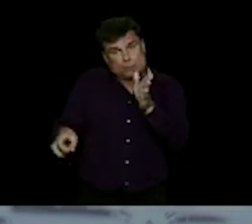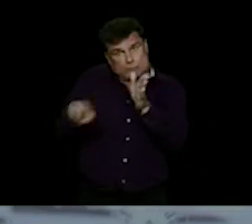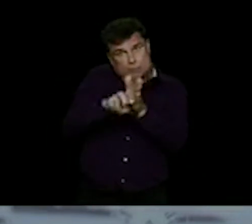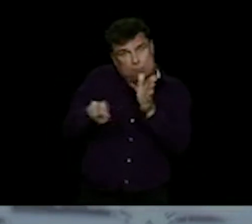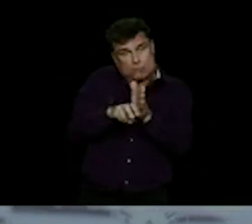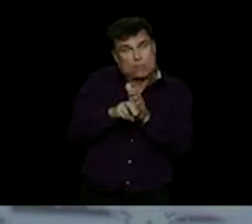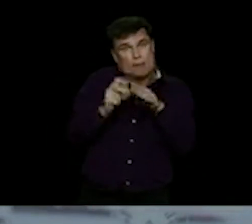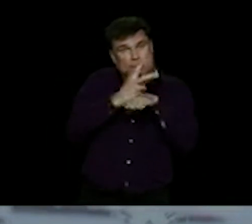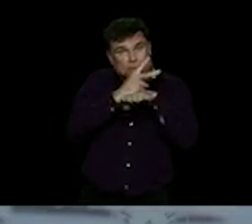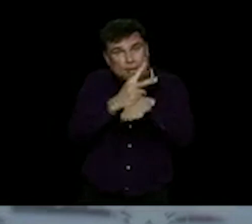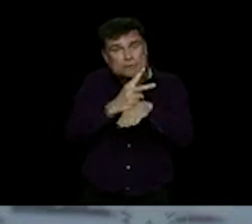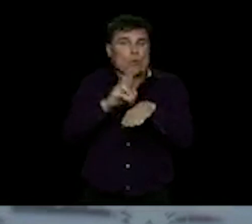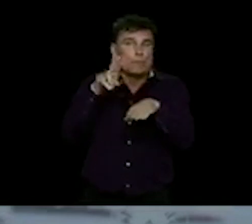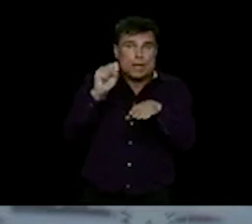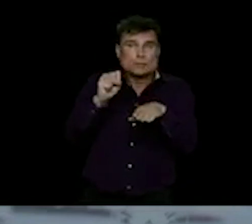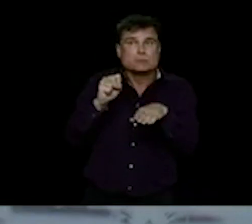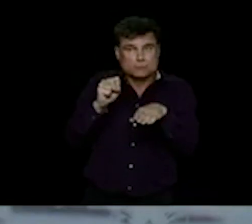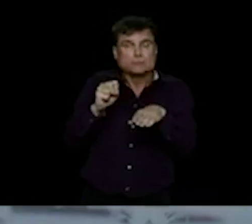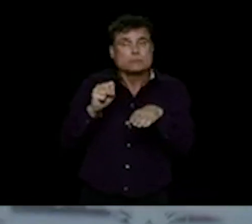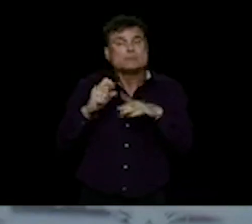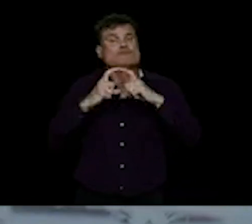the philosophy that we've had, where